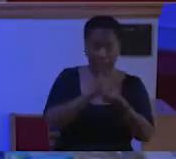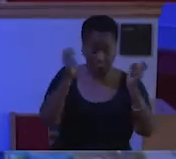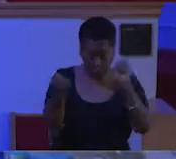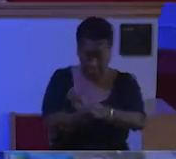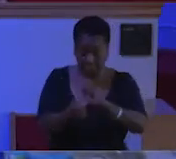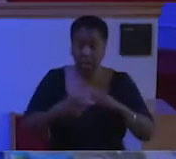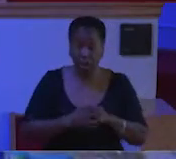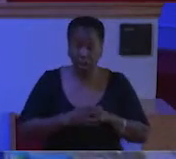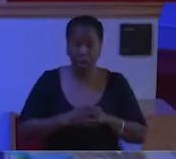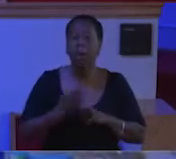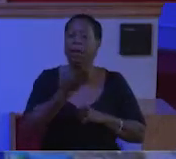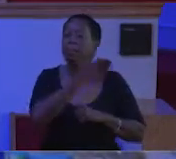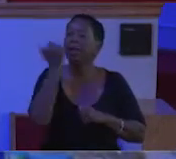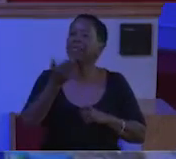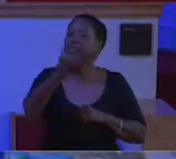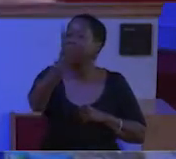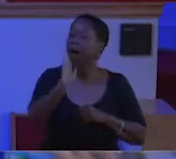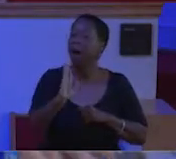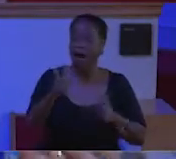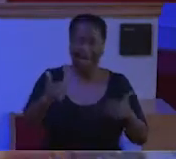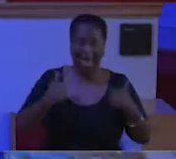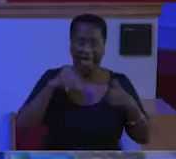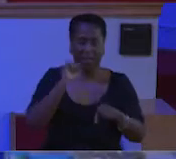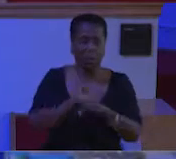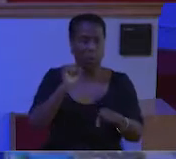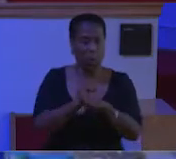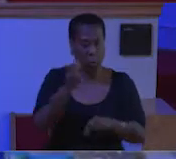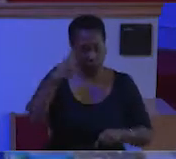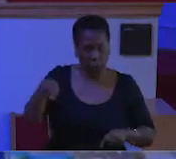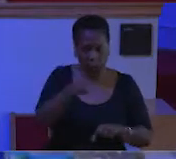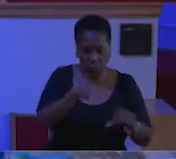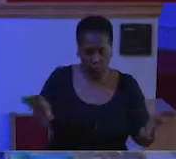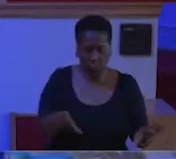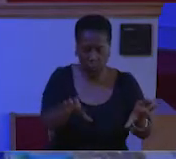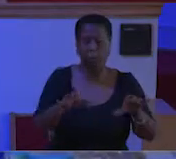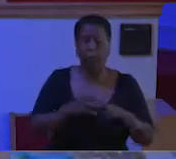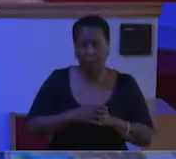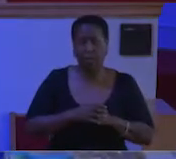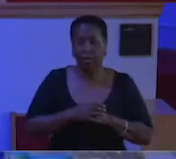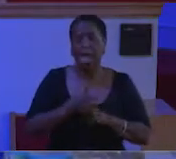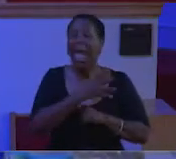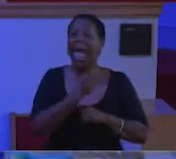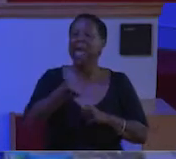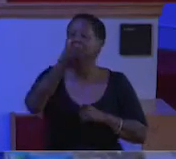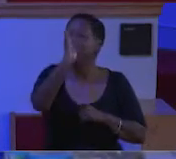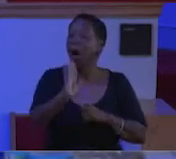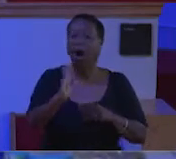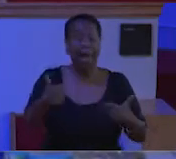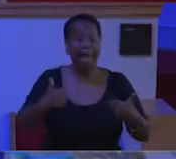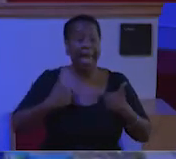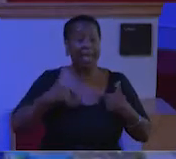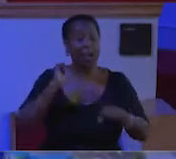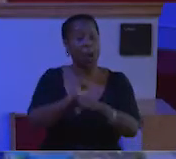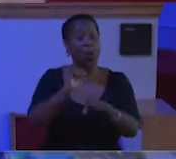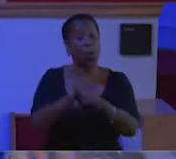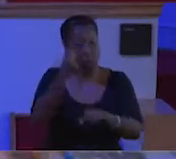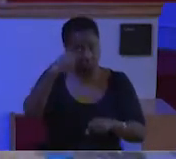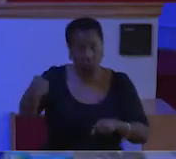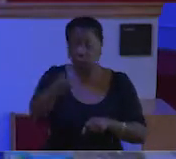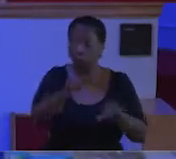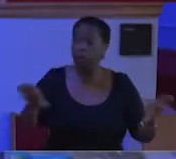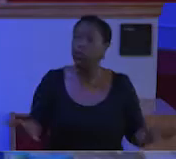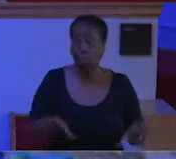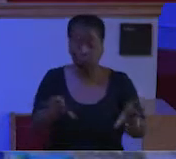change is because God's got a work for you to do. And if God's got a work for you to